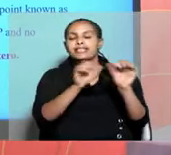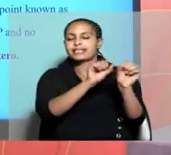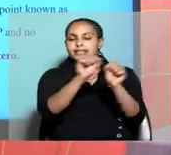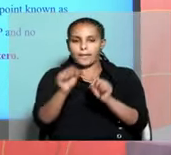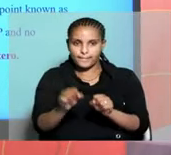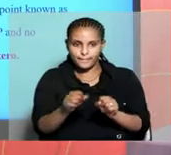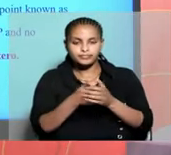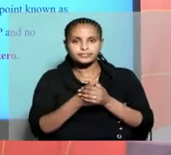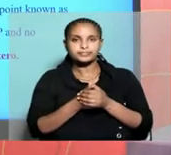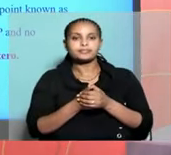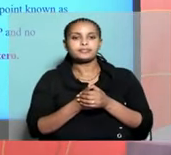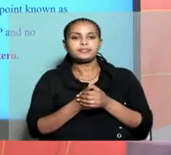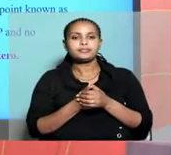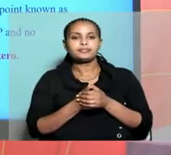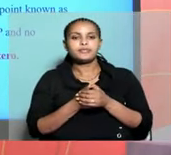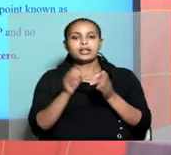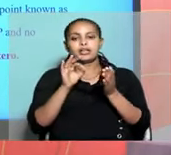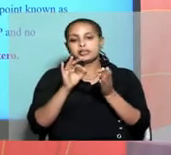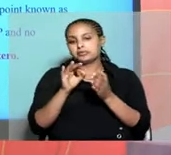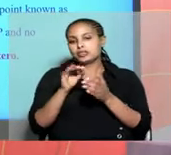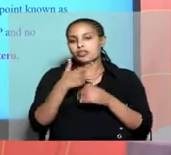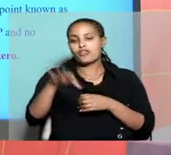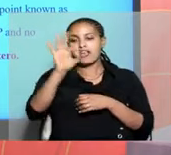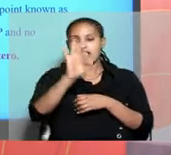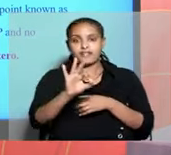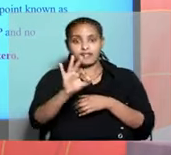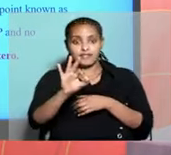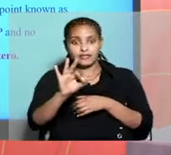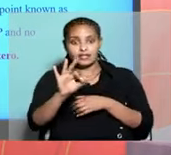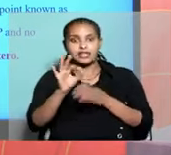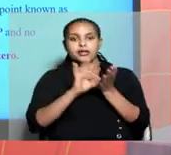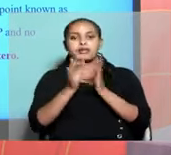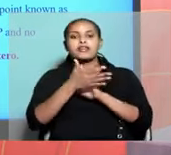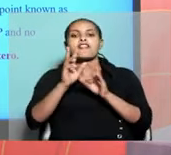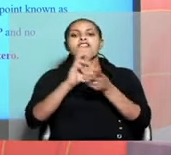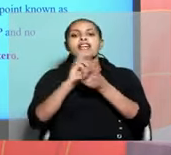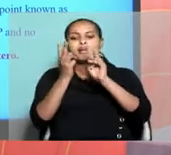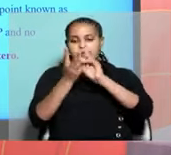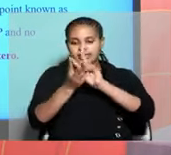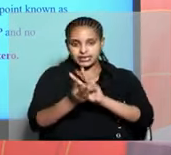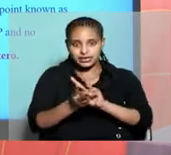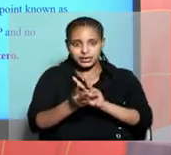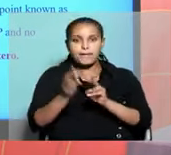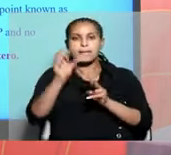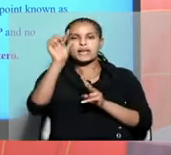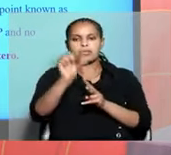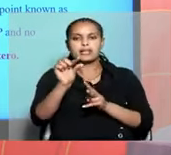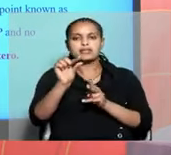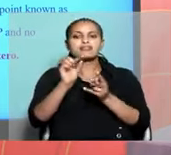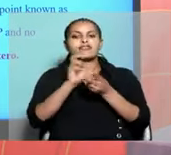system. Degree of freedom is the minimum number of variables